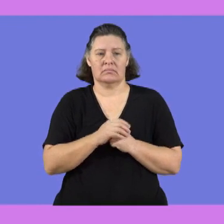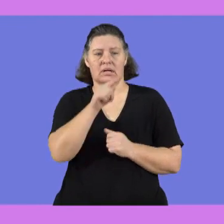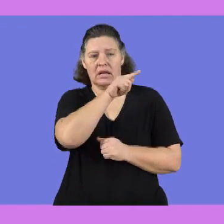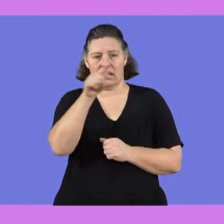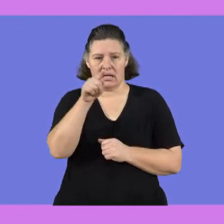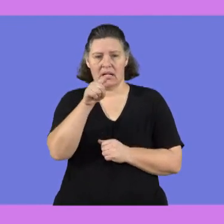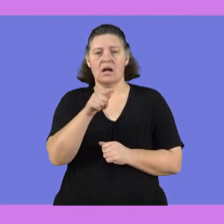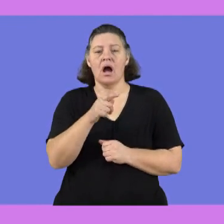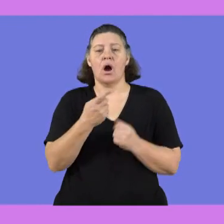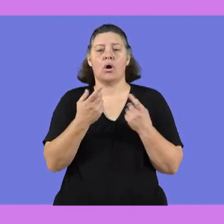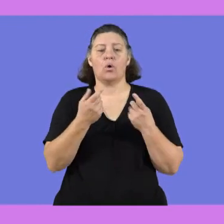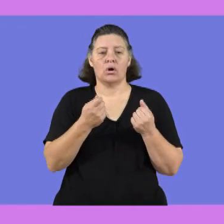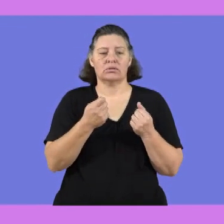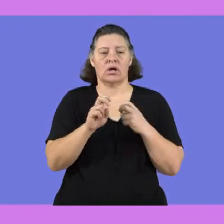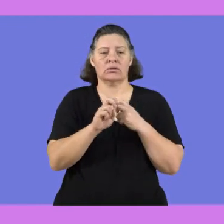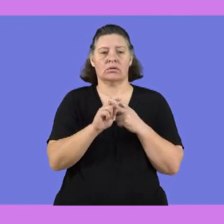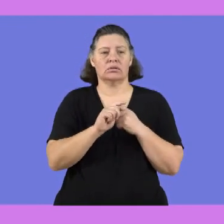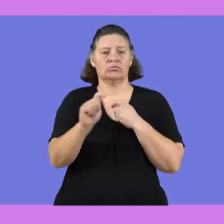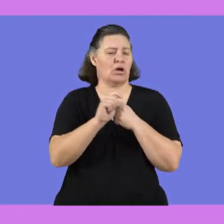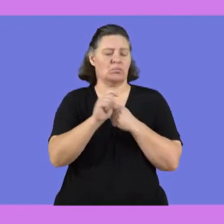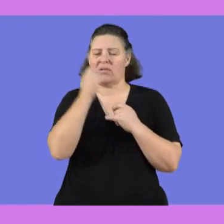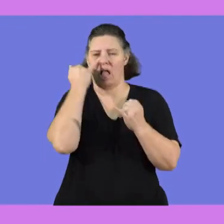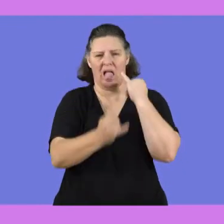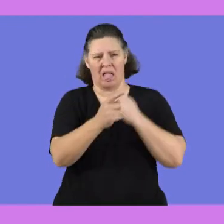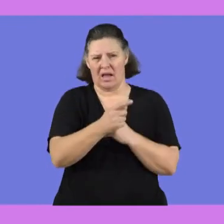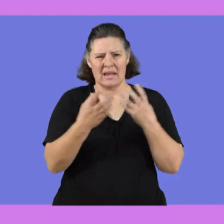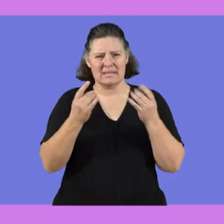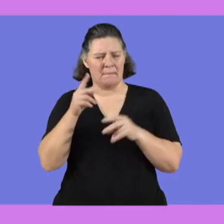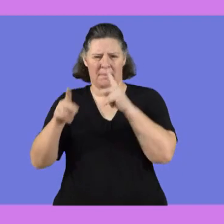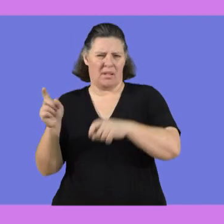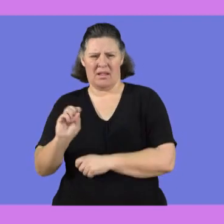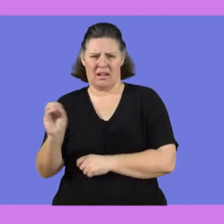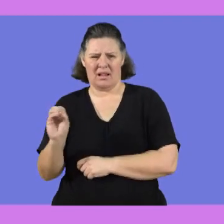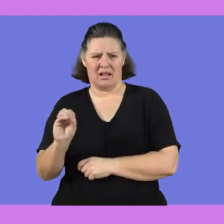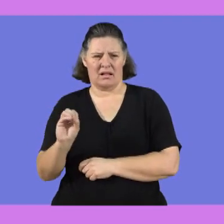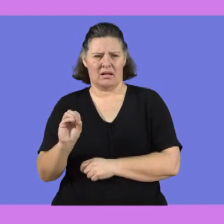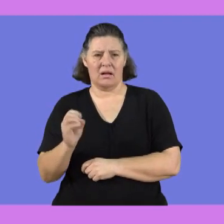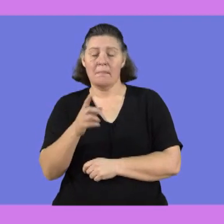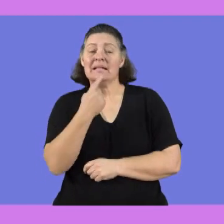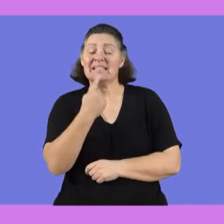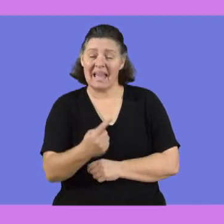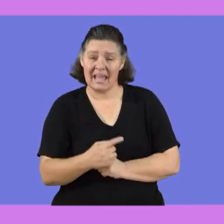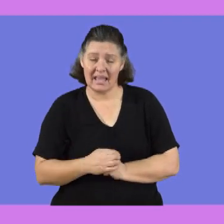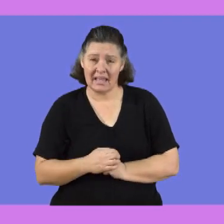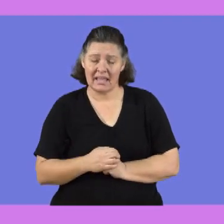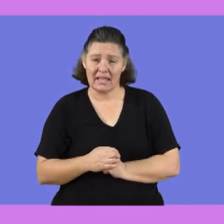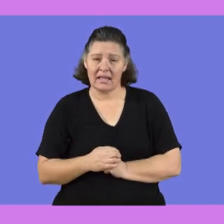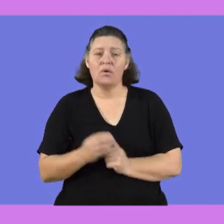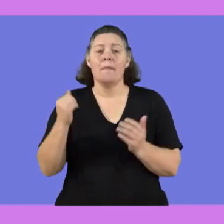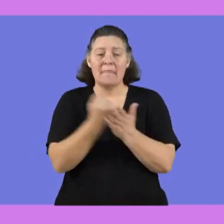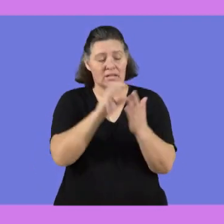let me just rectify this. The heading that we are having here, it is not the cost of transport versus number of